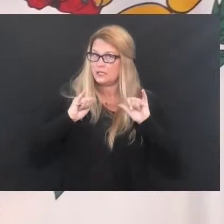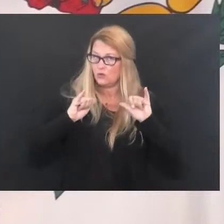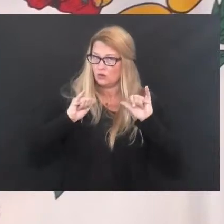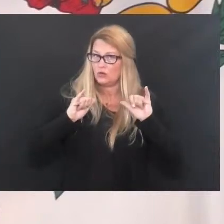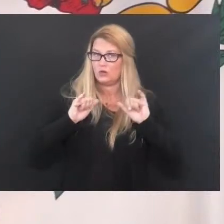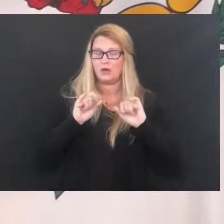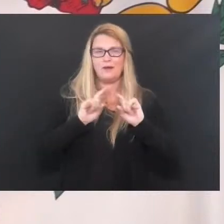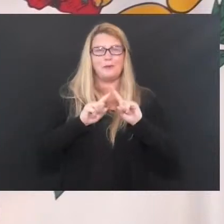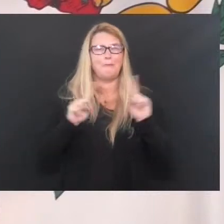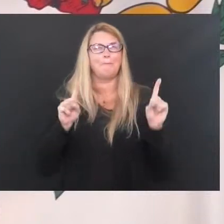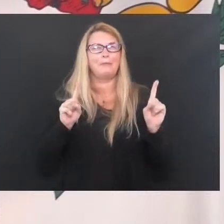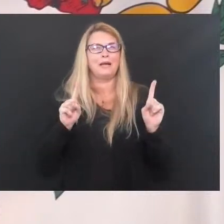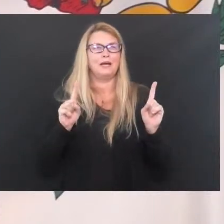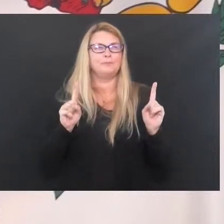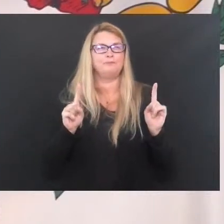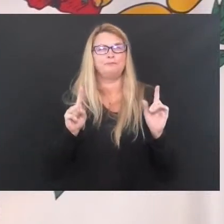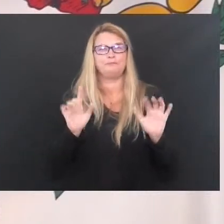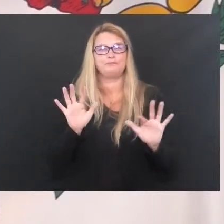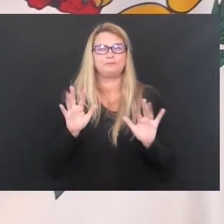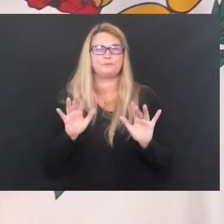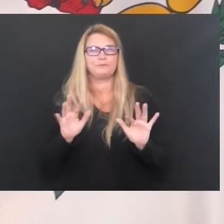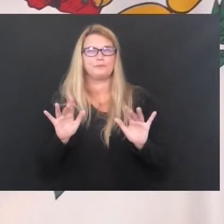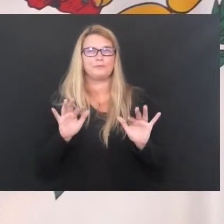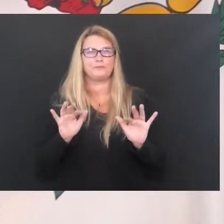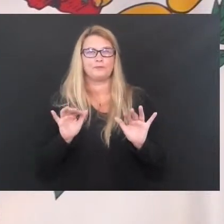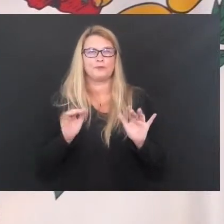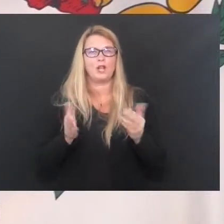it's almost like an